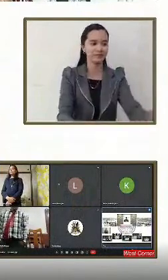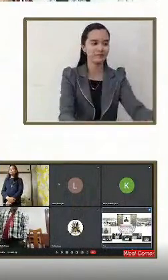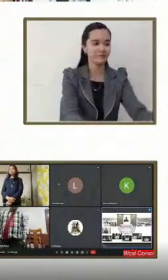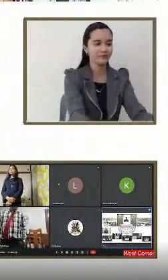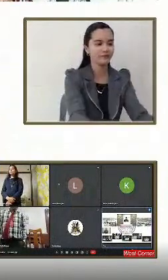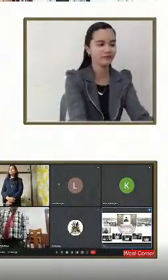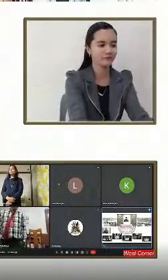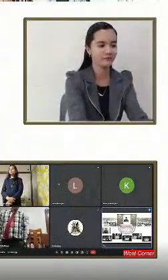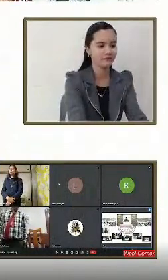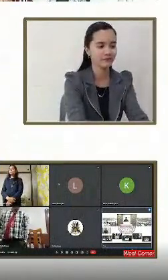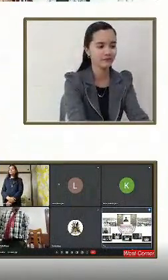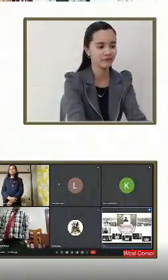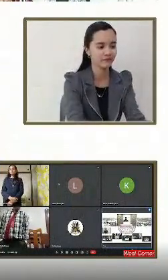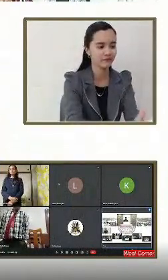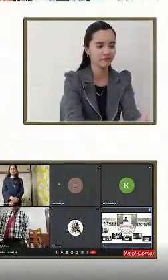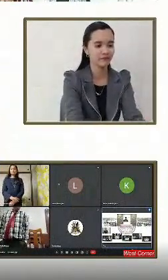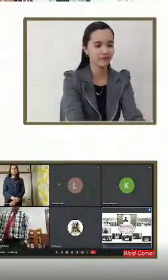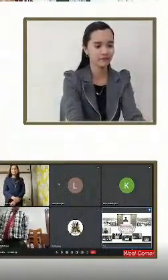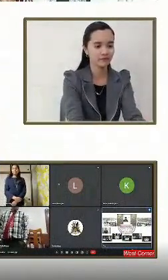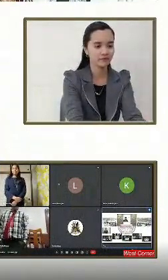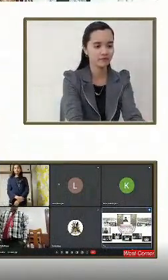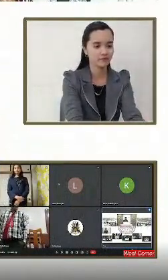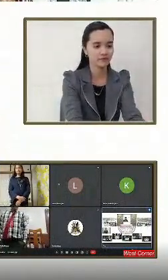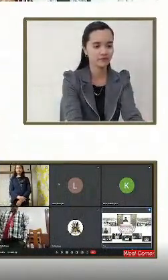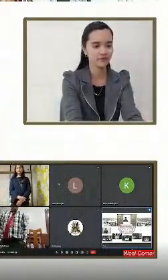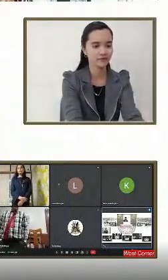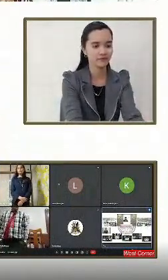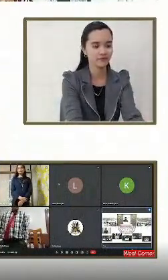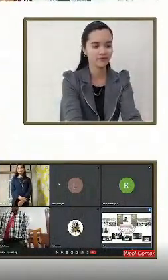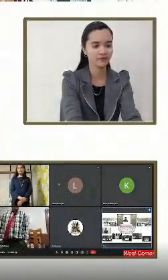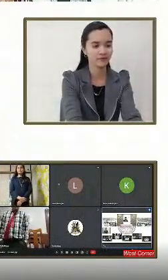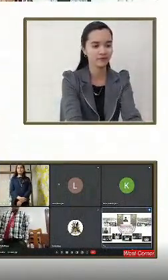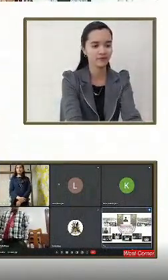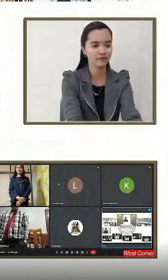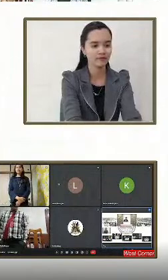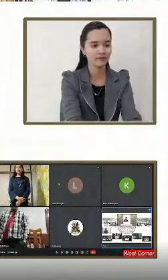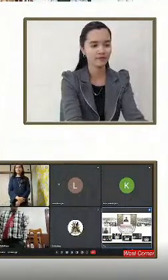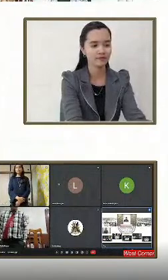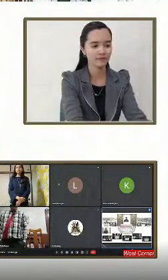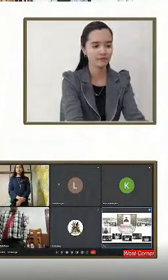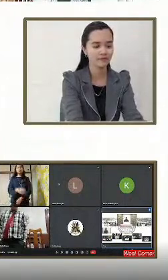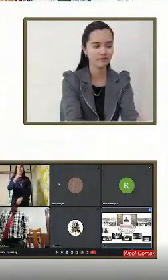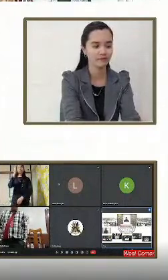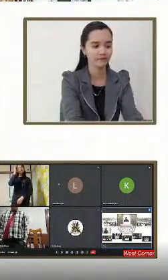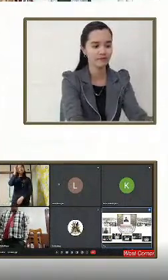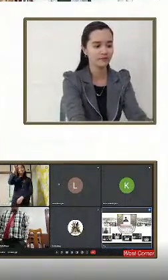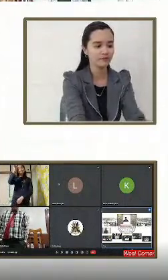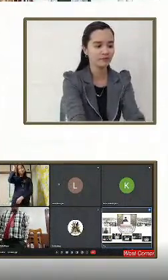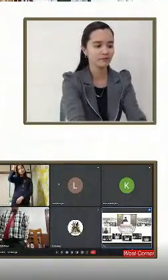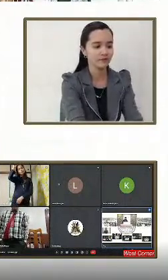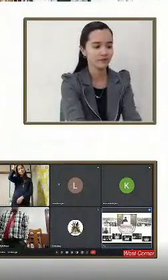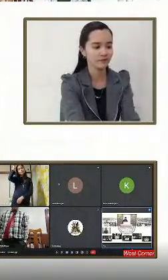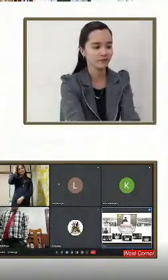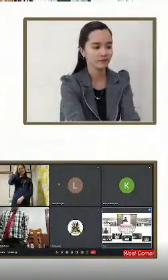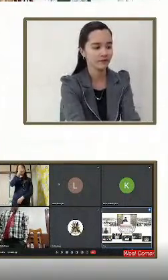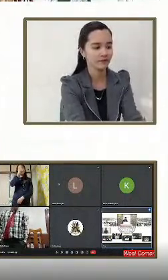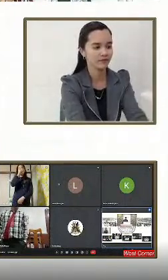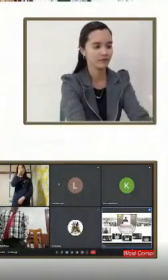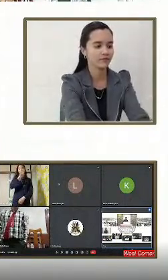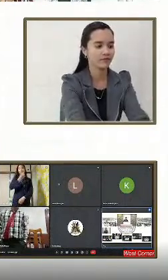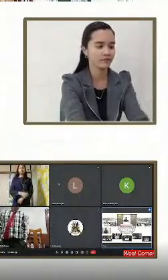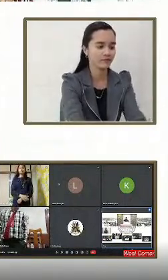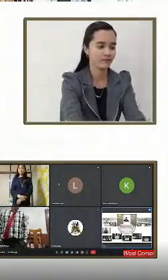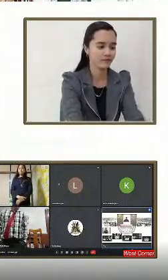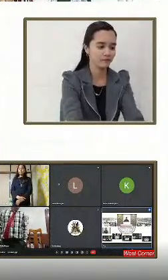75 of your psalm, please. Beulah Land. Page number 75 of your song book, please. Let's sing this